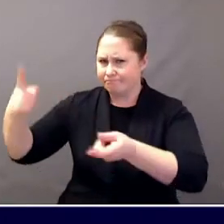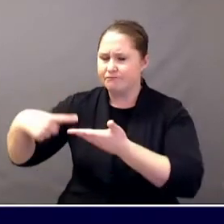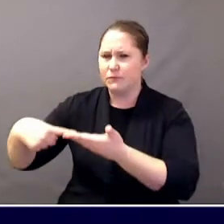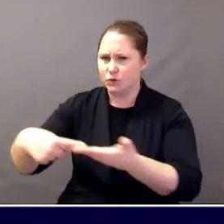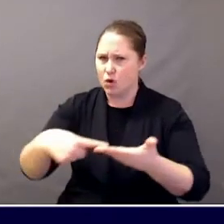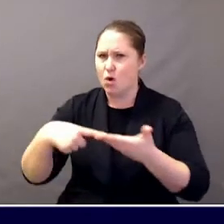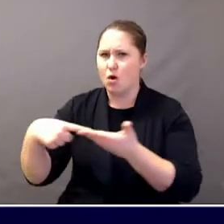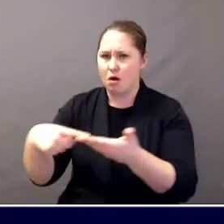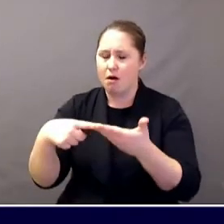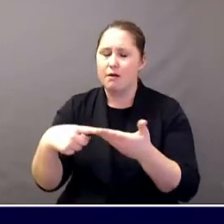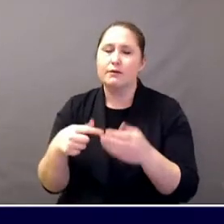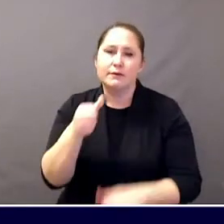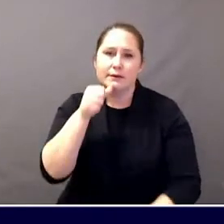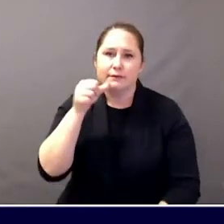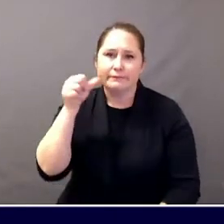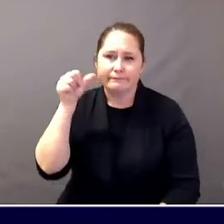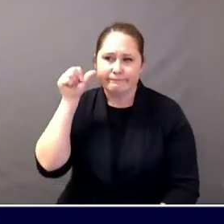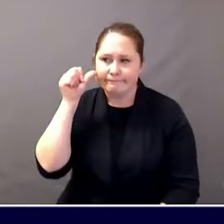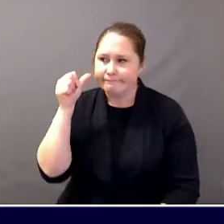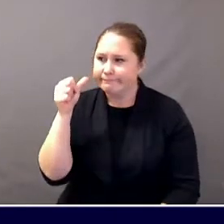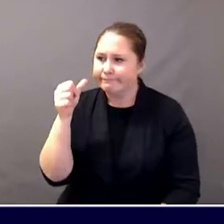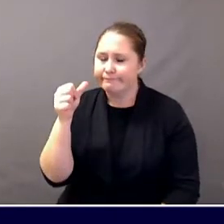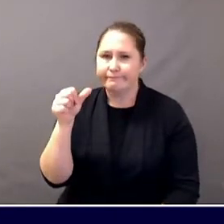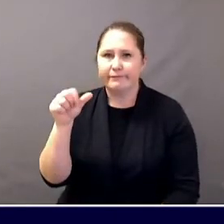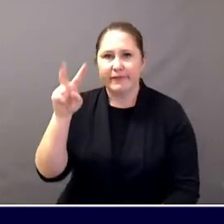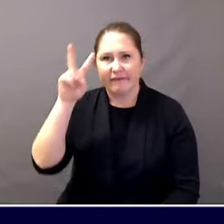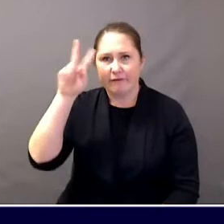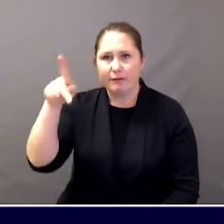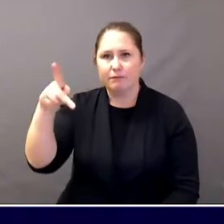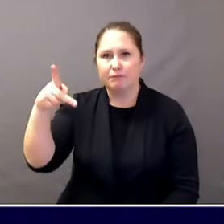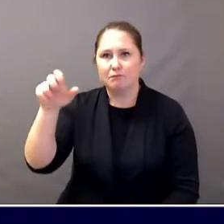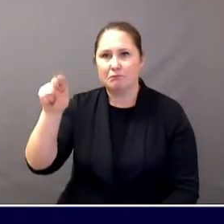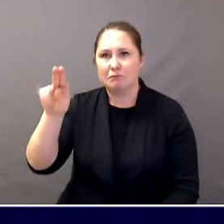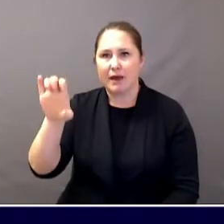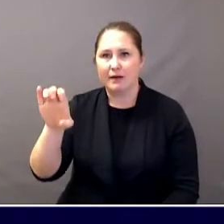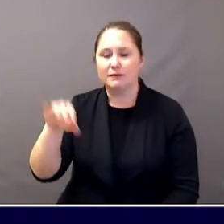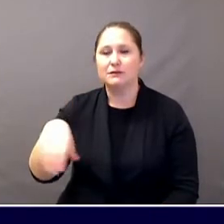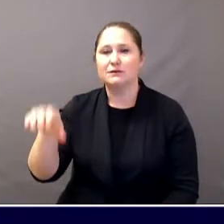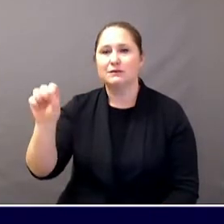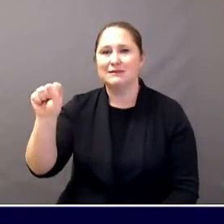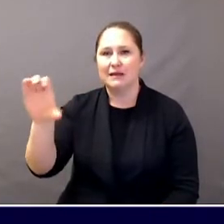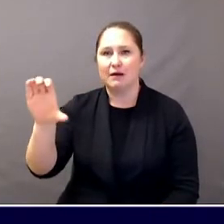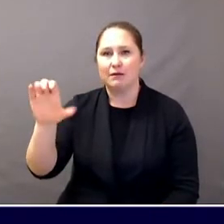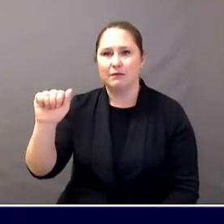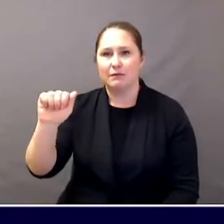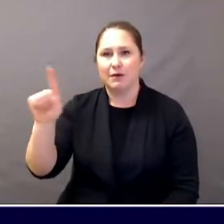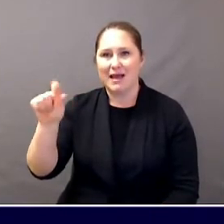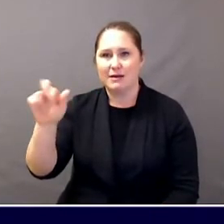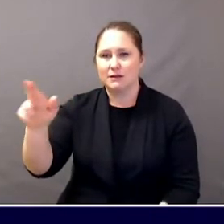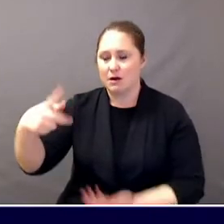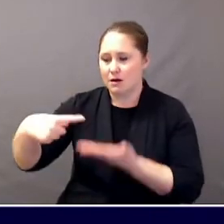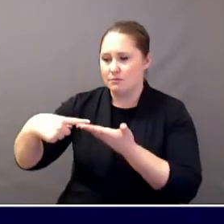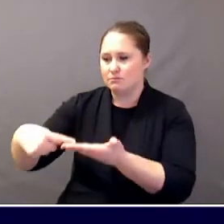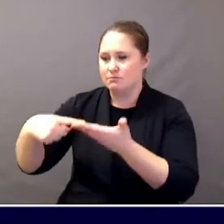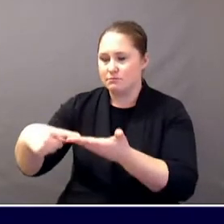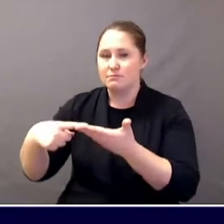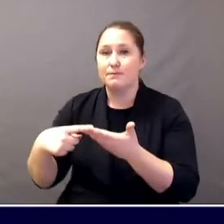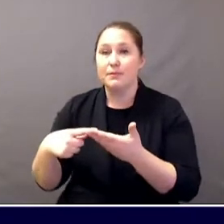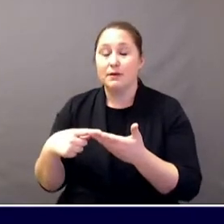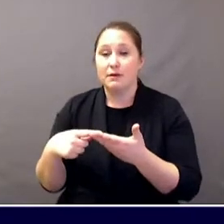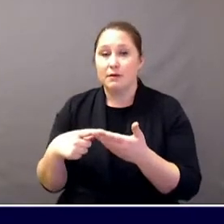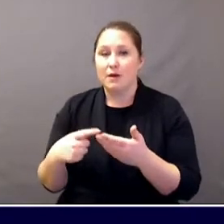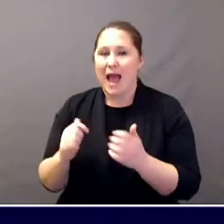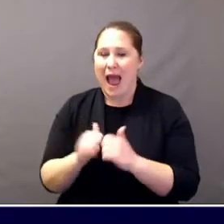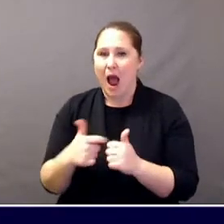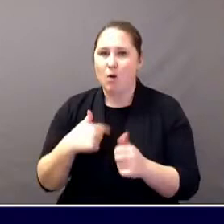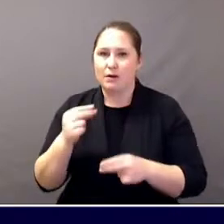the Vice President and Secretary Azar on the phone yesterday was, because they discussed, quote, increasing the pace, us increasing the